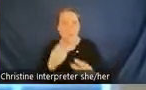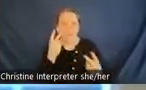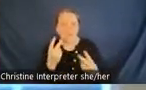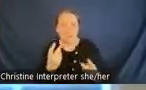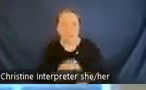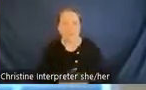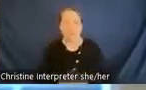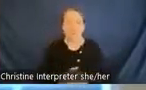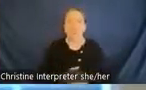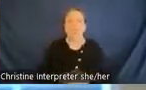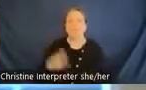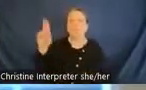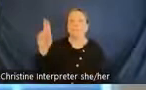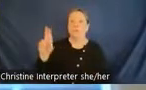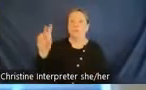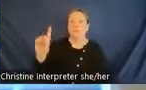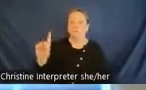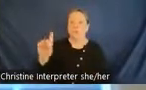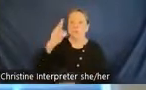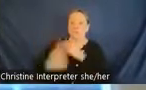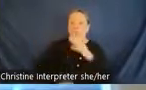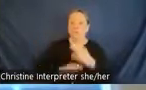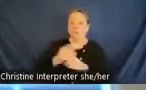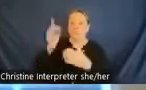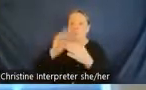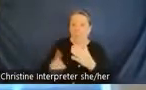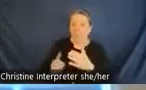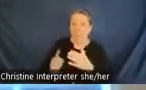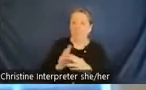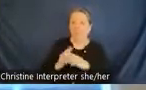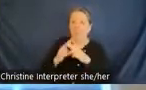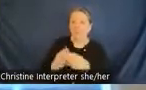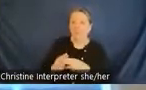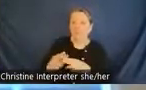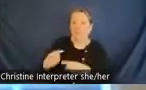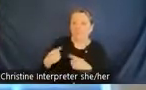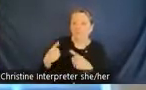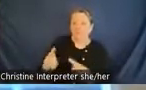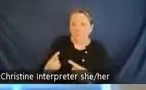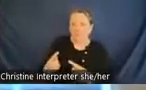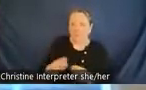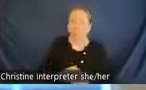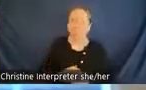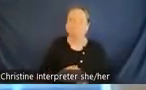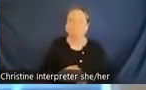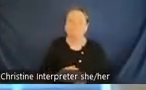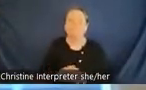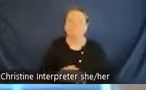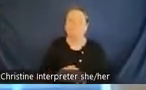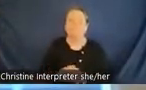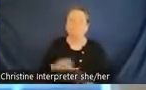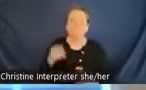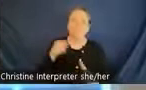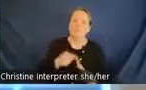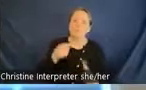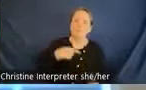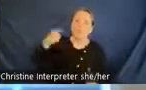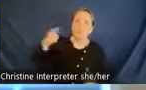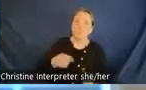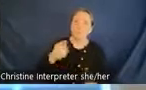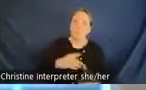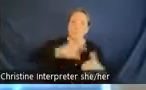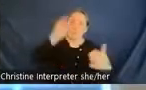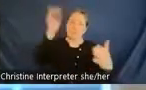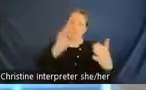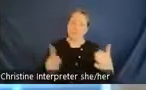design is has been talked about a few times over the course of tonight, and it's the design that helps to ensure